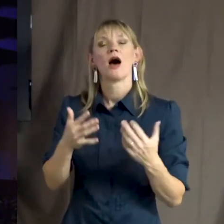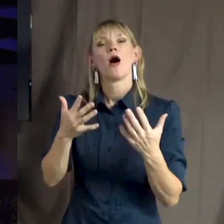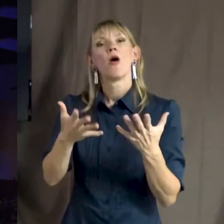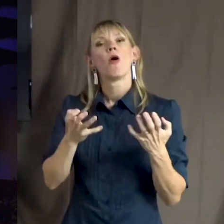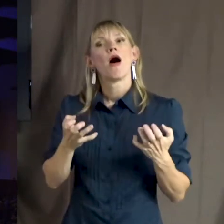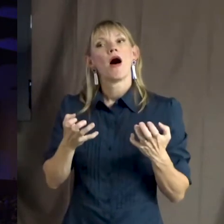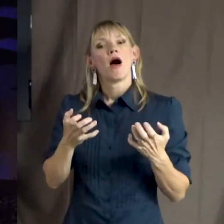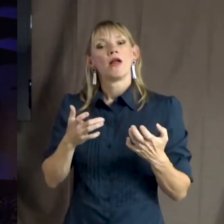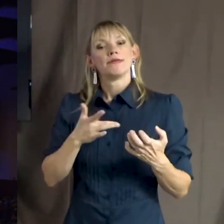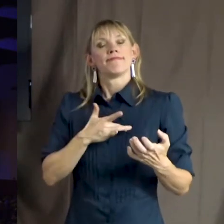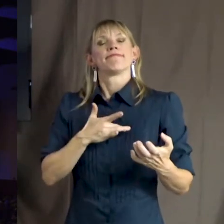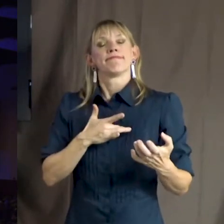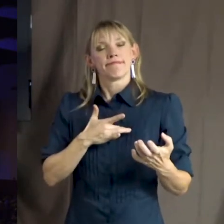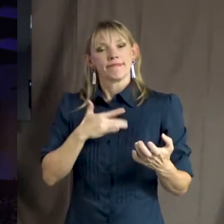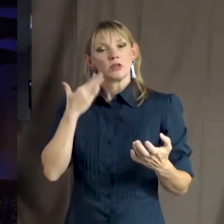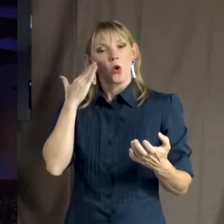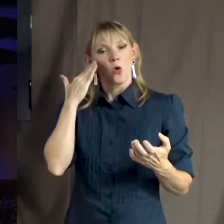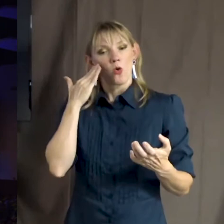into heart